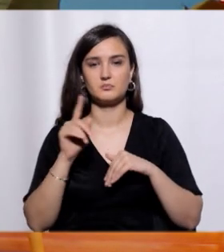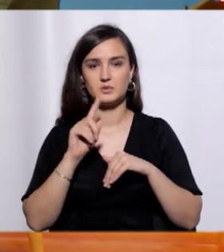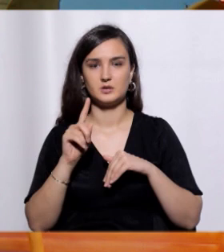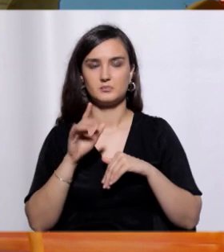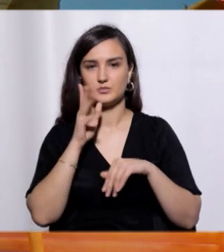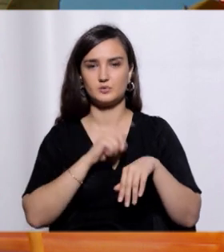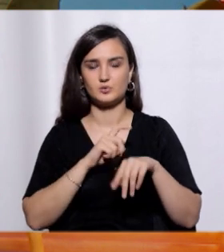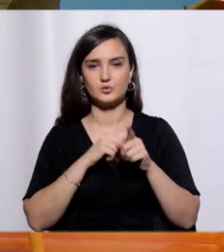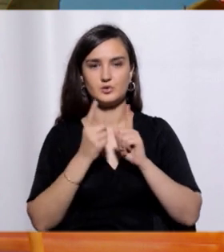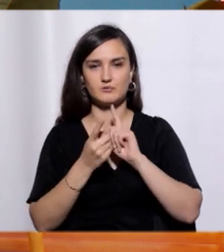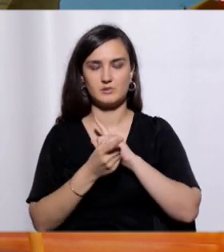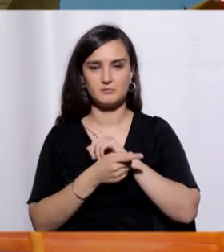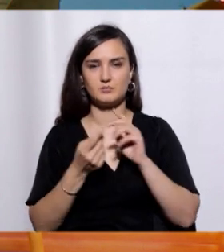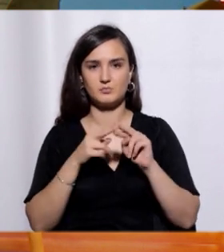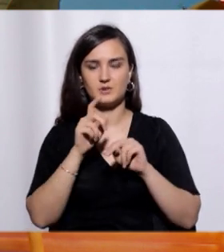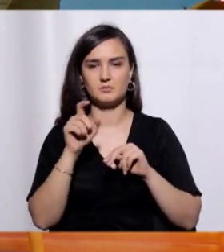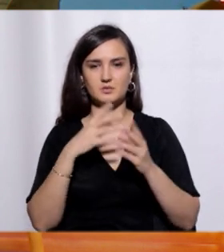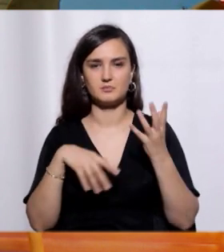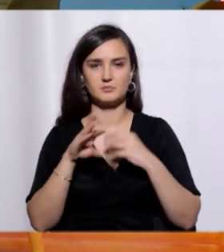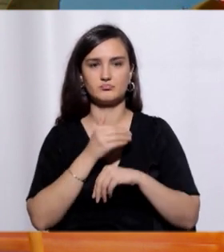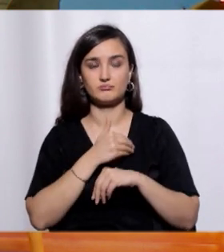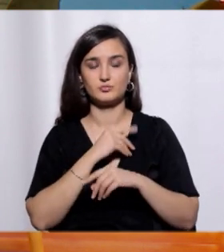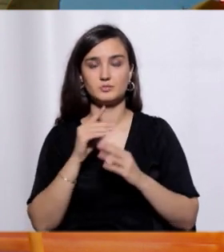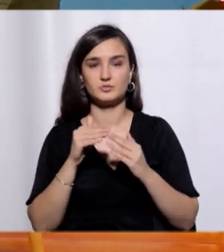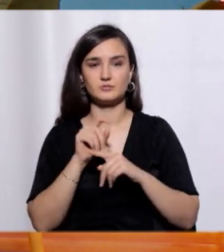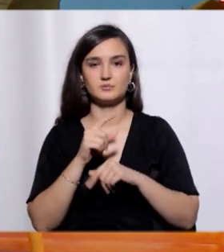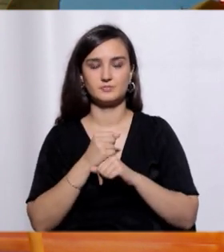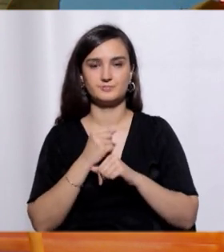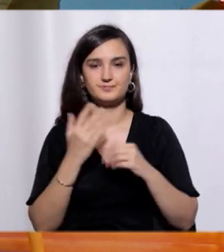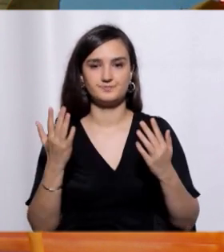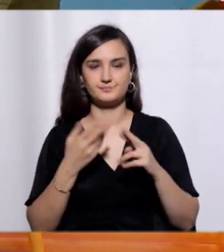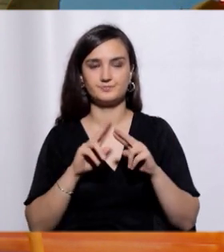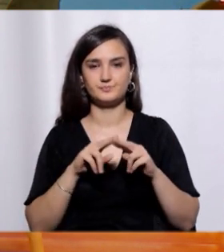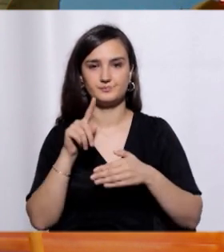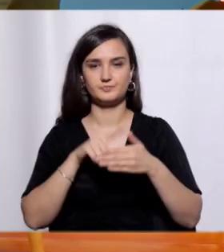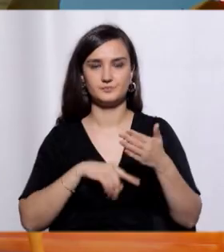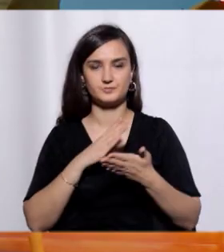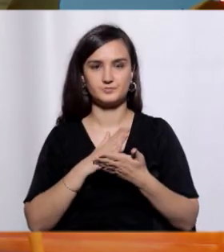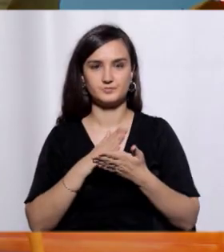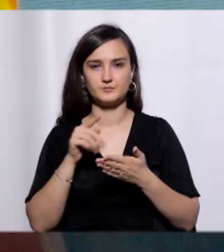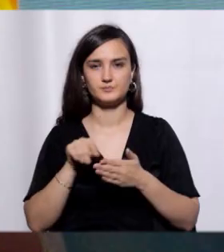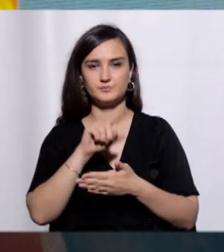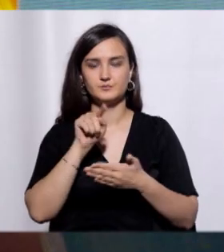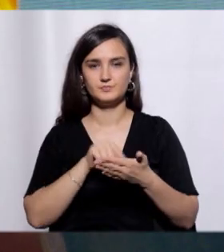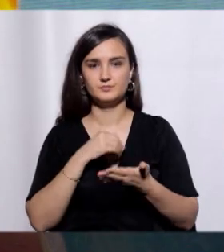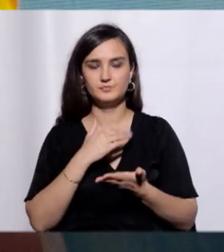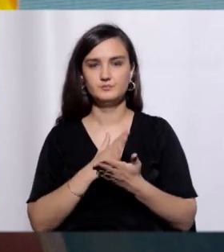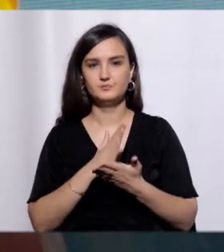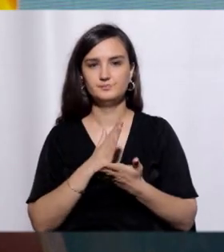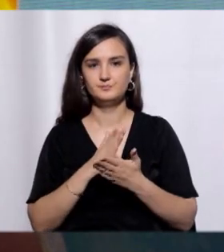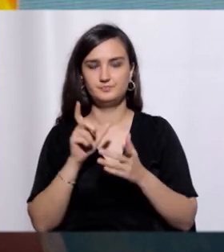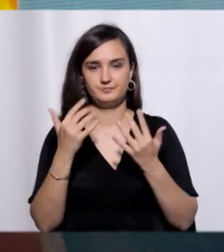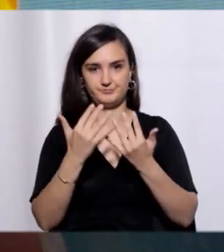think times have changed and Yeah. people are willing to do homework, I'm sure. Here's the question we have for